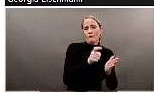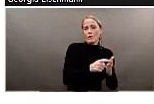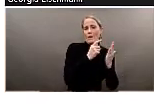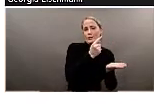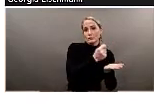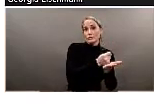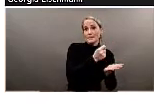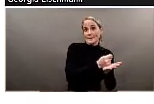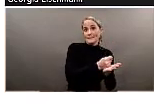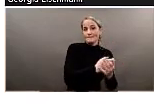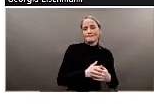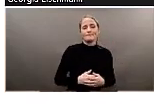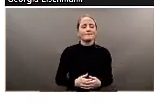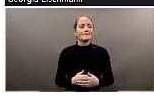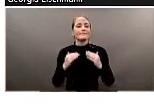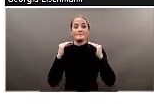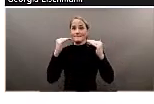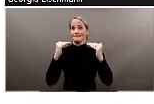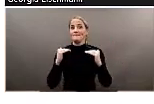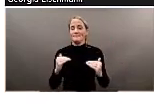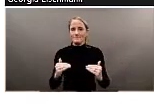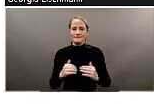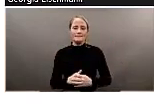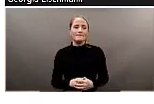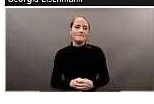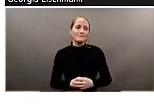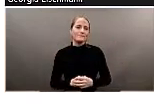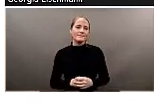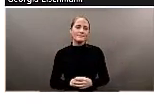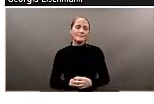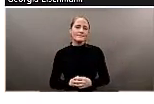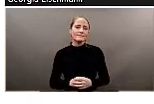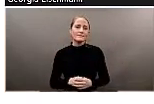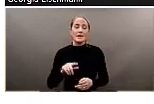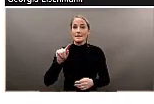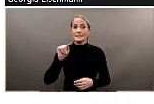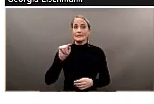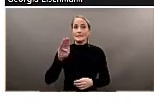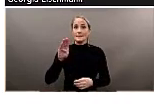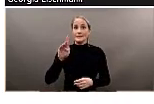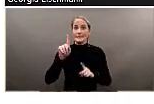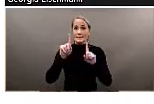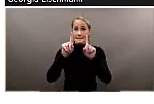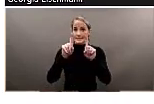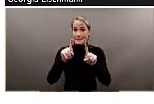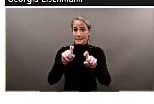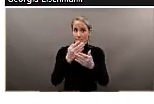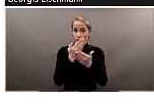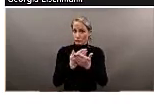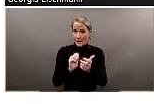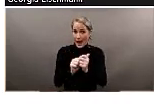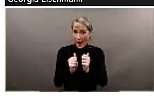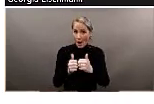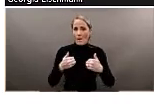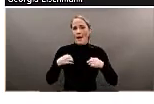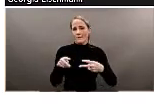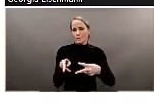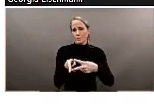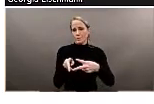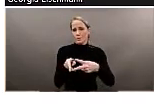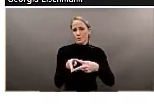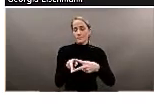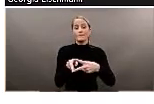work on treatment and other things, and we'll talk a little bit about that. Next slide. So how do we test for TB? So there are two